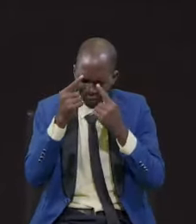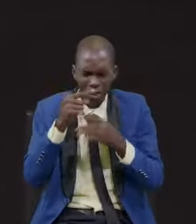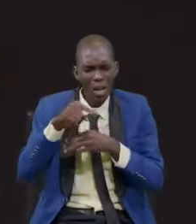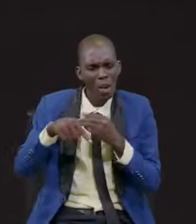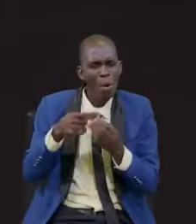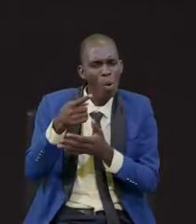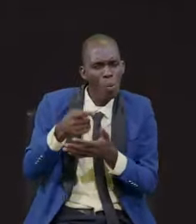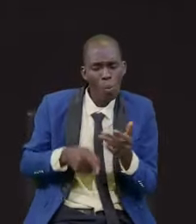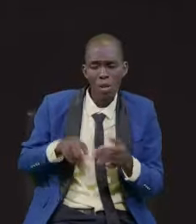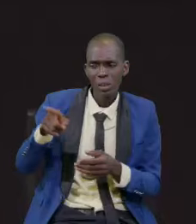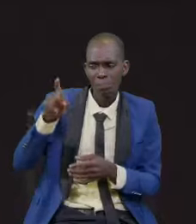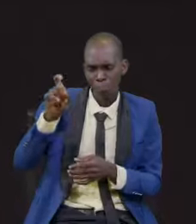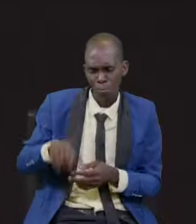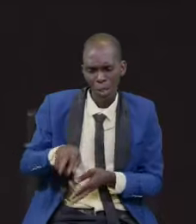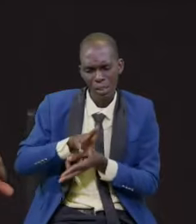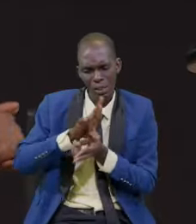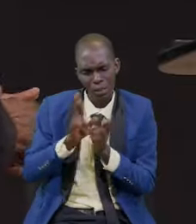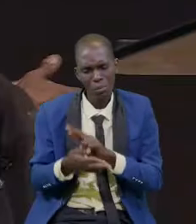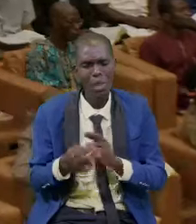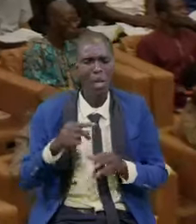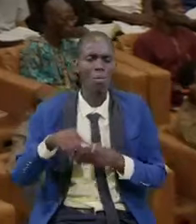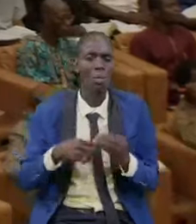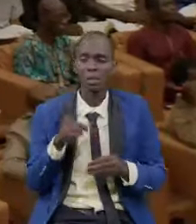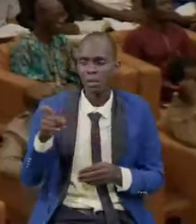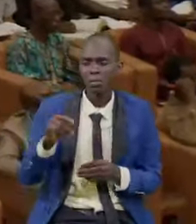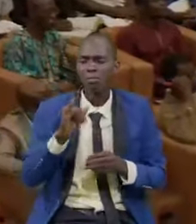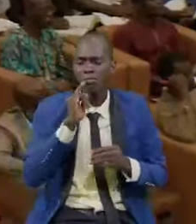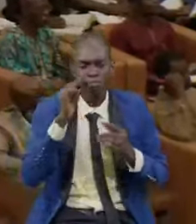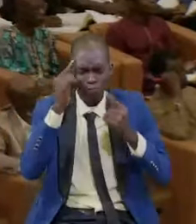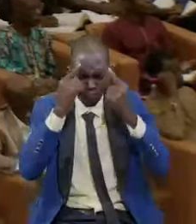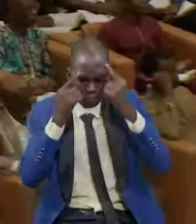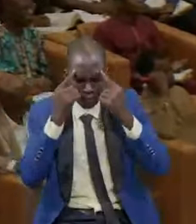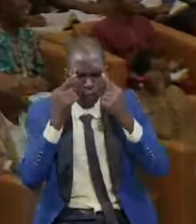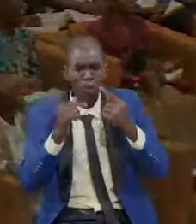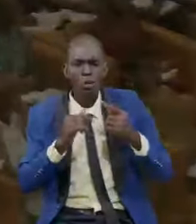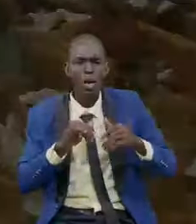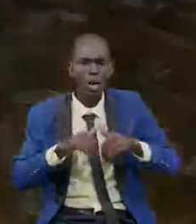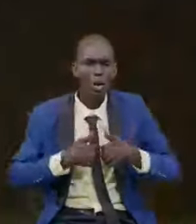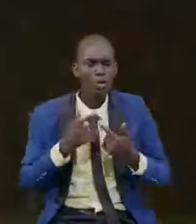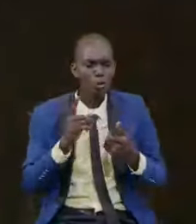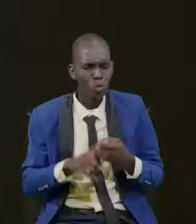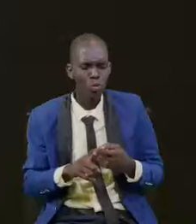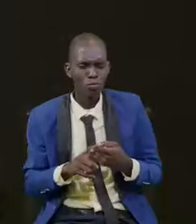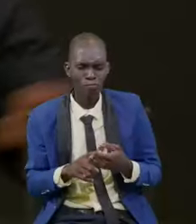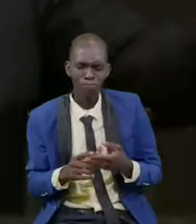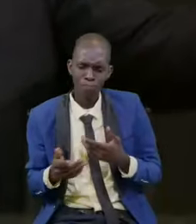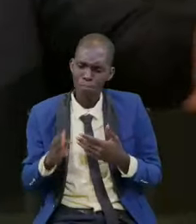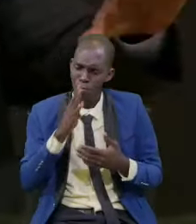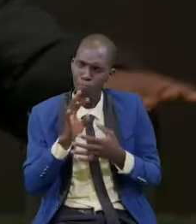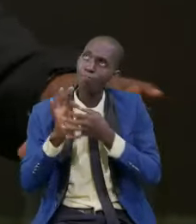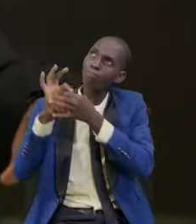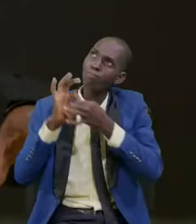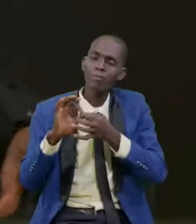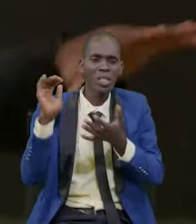to repent of. He's thinking about how to make his way right with God. He's thinking about